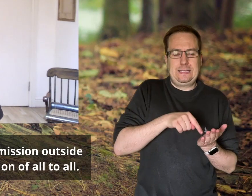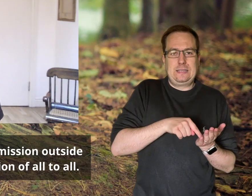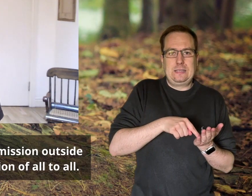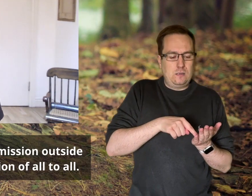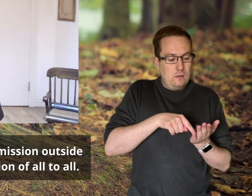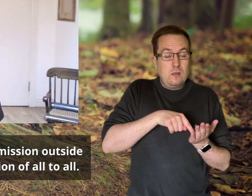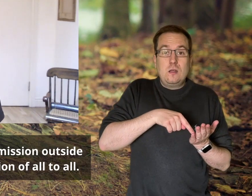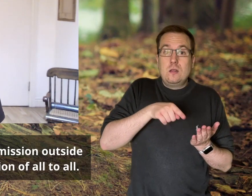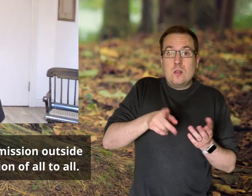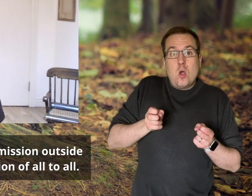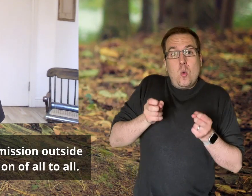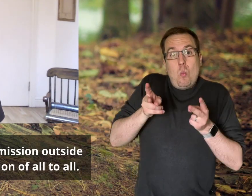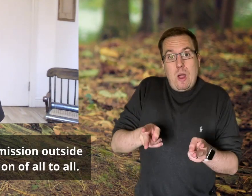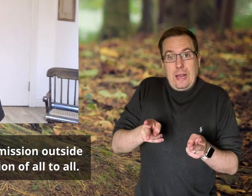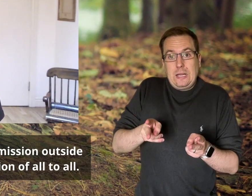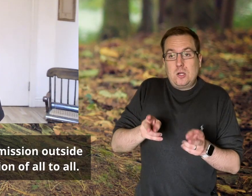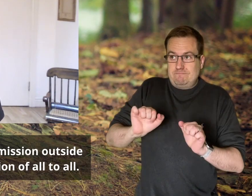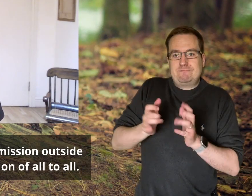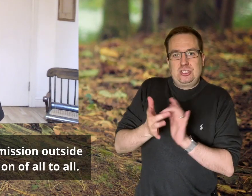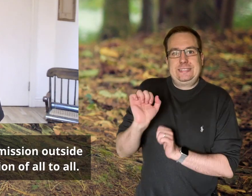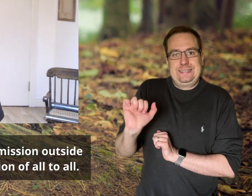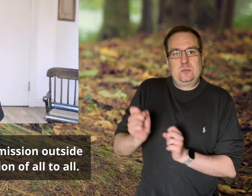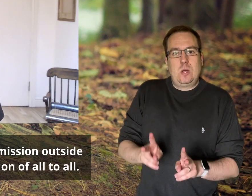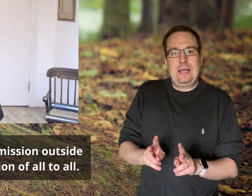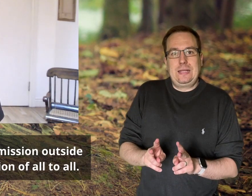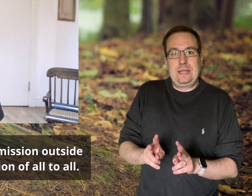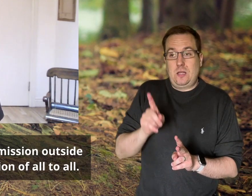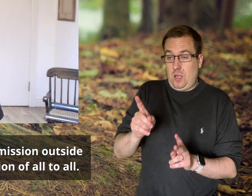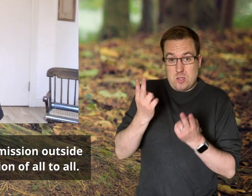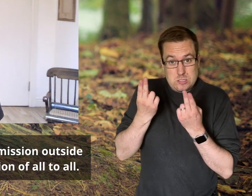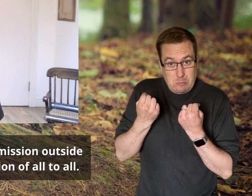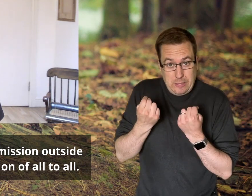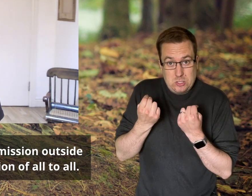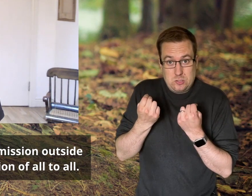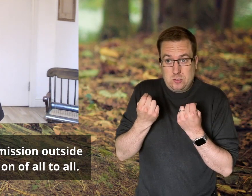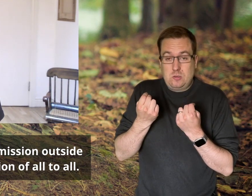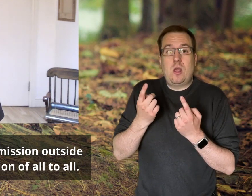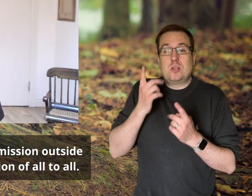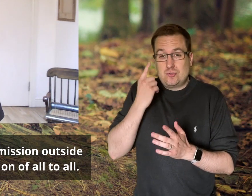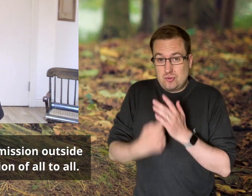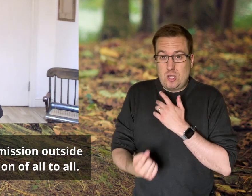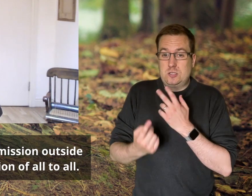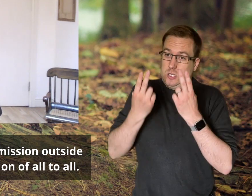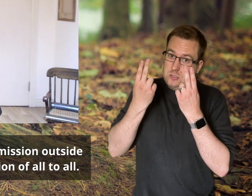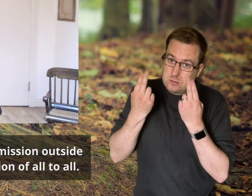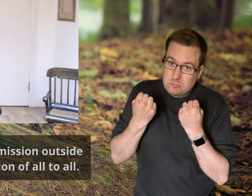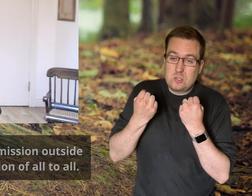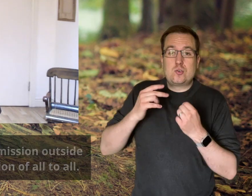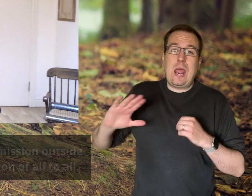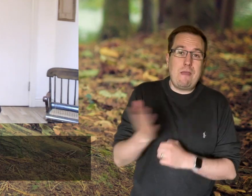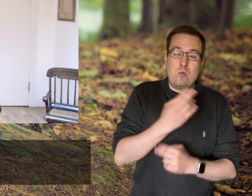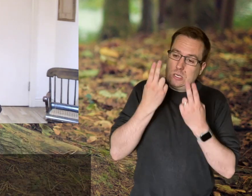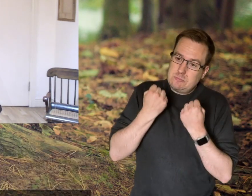of Jesus knows no submission outside the context of mutual submission of all to all.